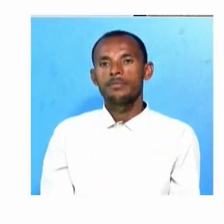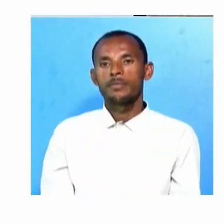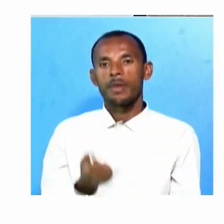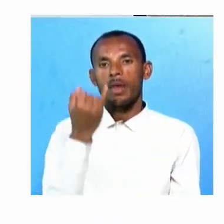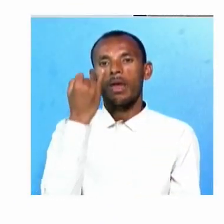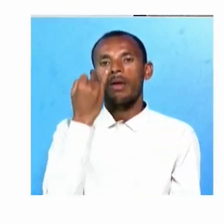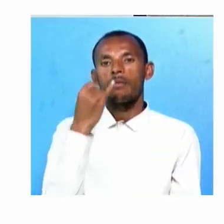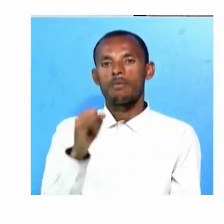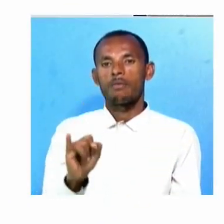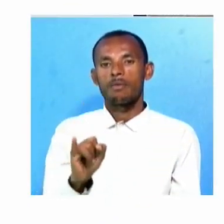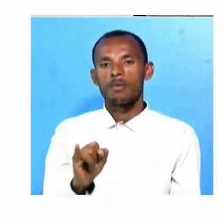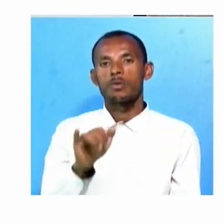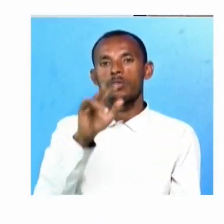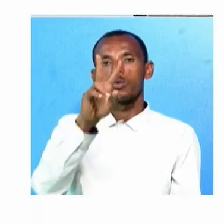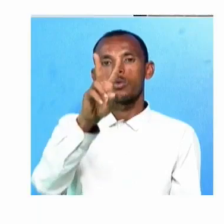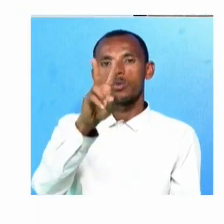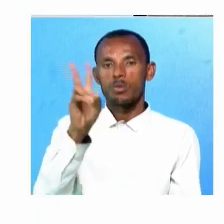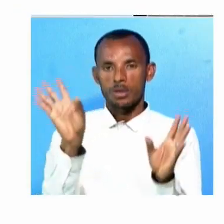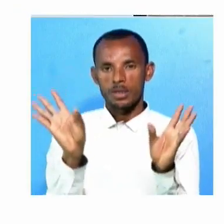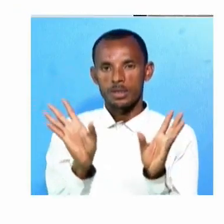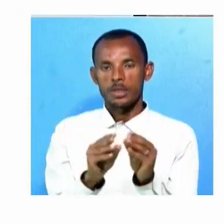if two sets